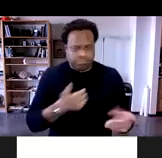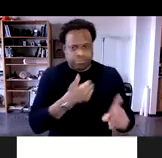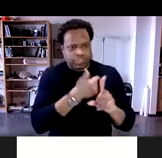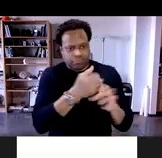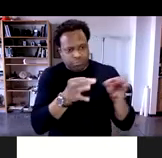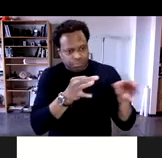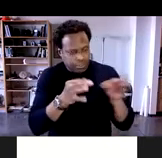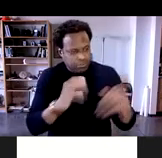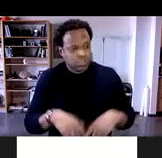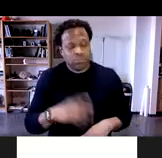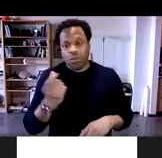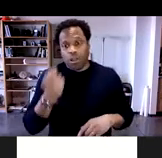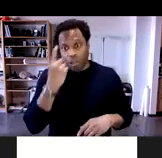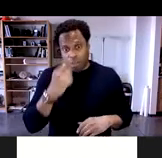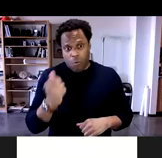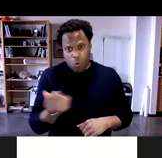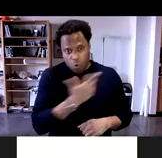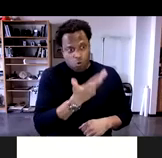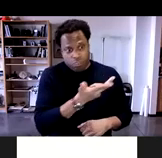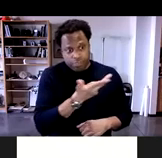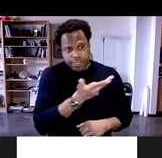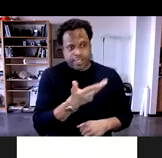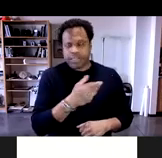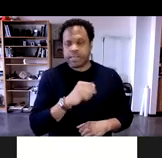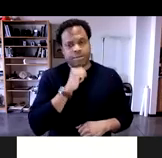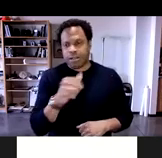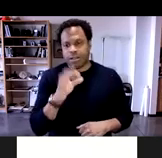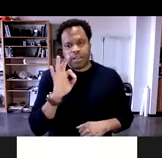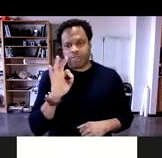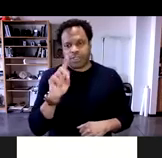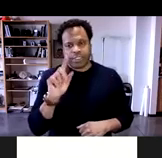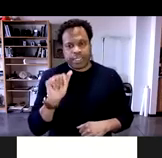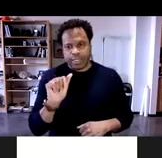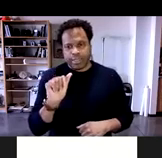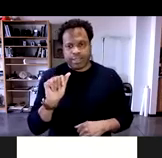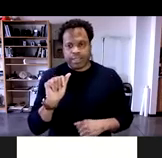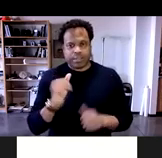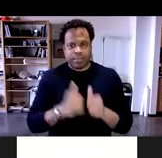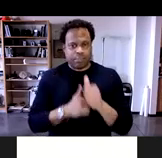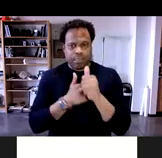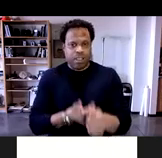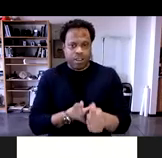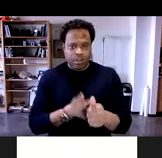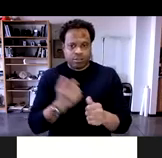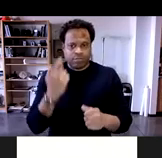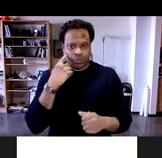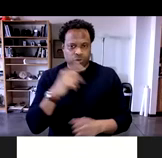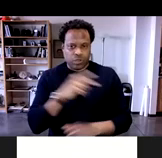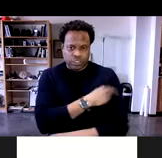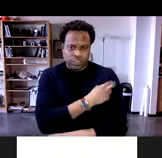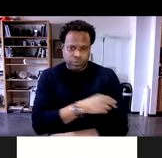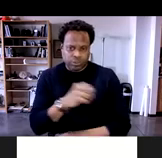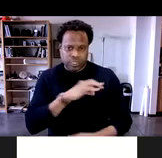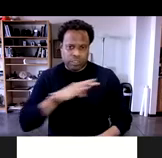And then a face shield. That's self-explanatory. All three of them, just so you're aware, they are